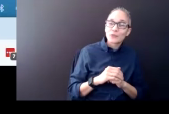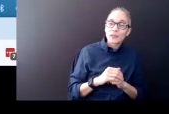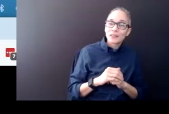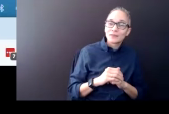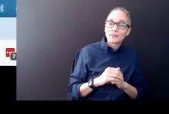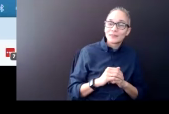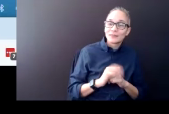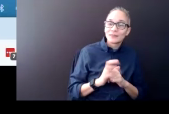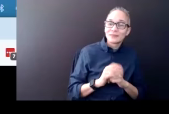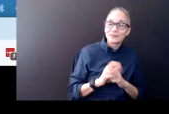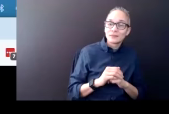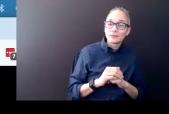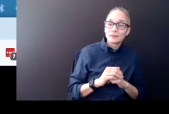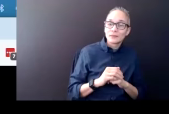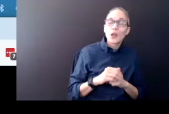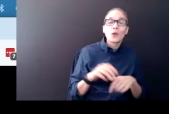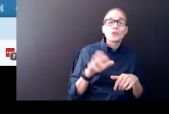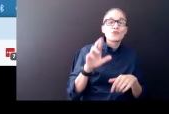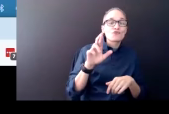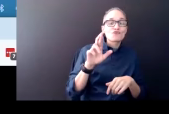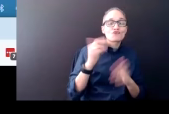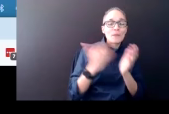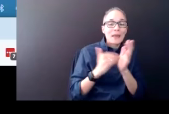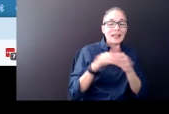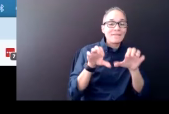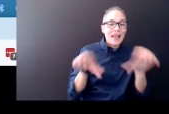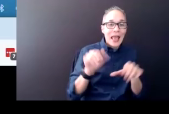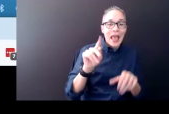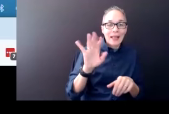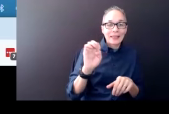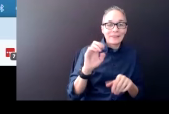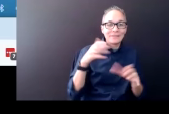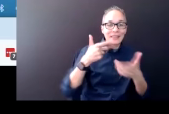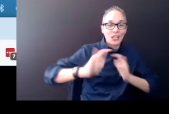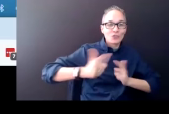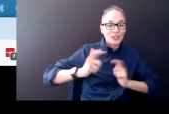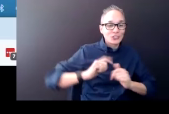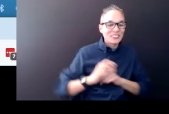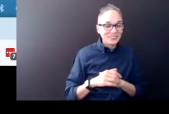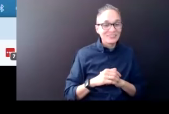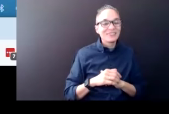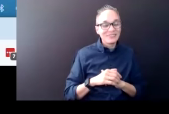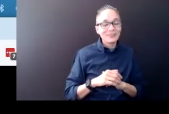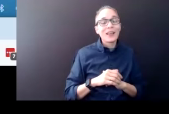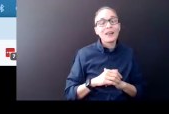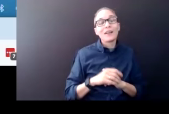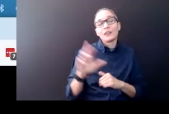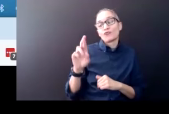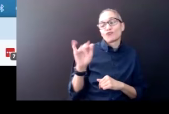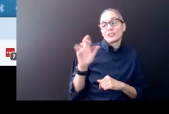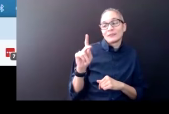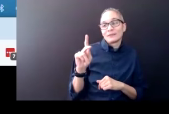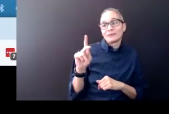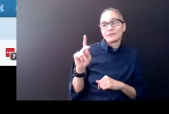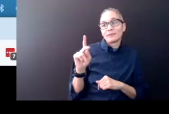Unchanged. Okay, that's cool. Totally cool. Yeah, I think somewhat talking to Lisa's point, like I think